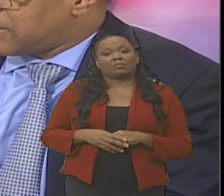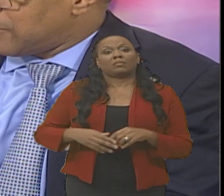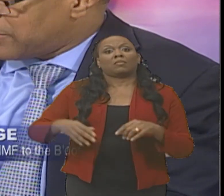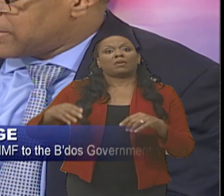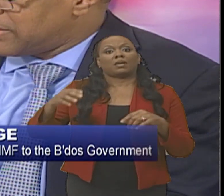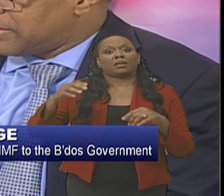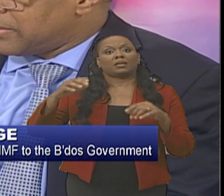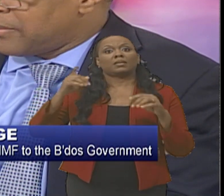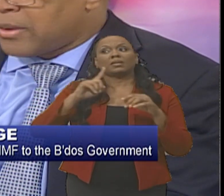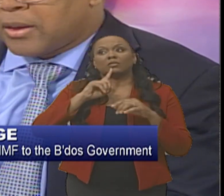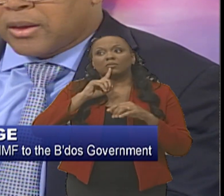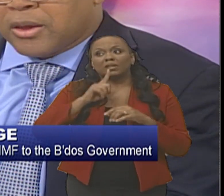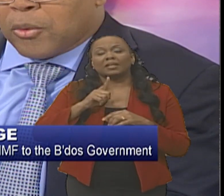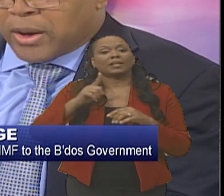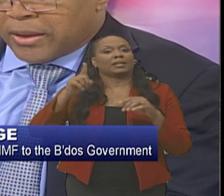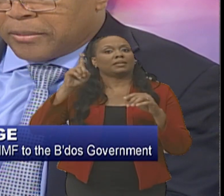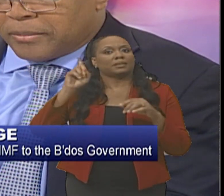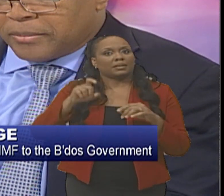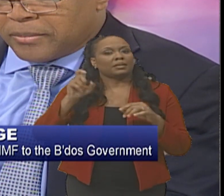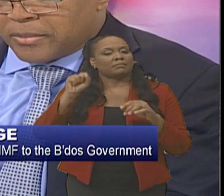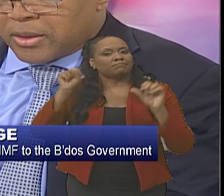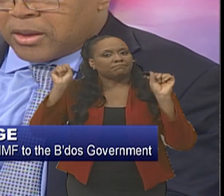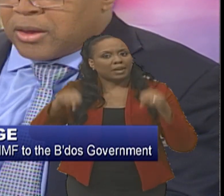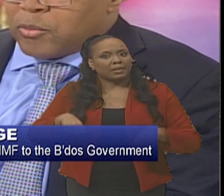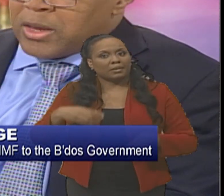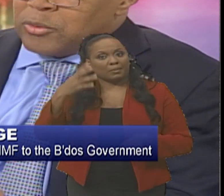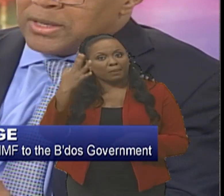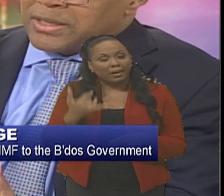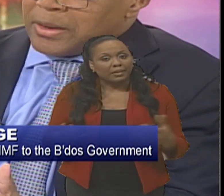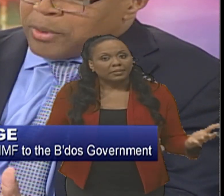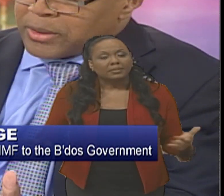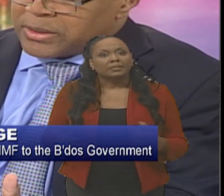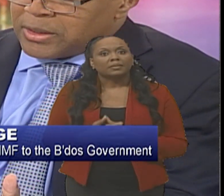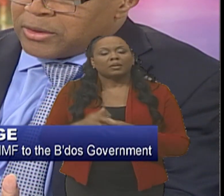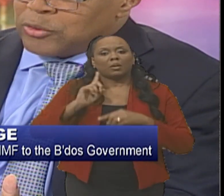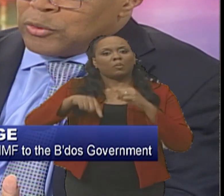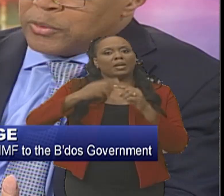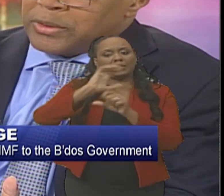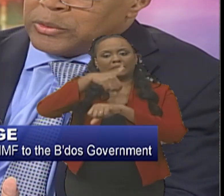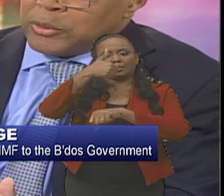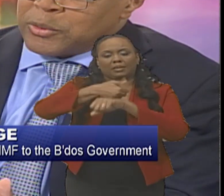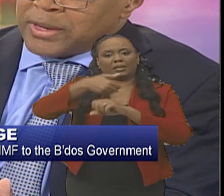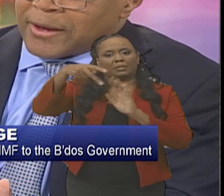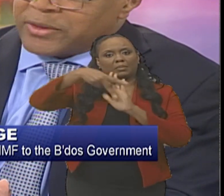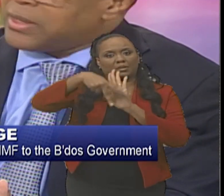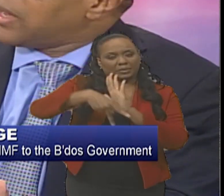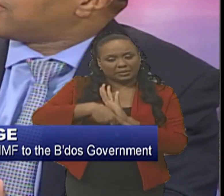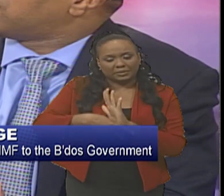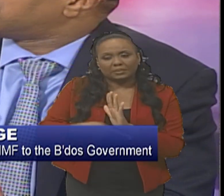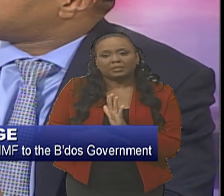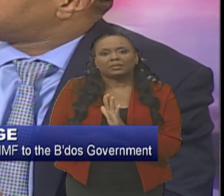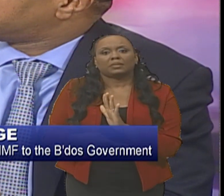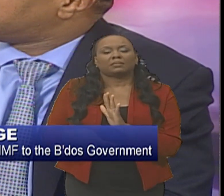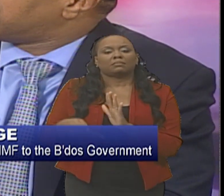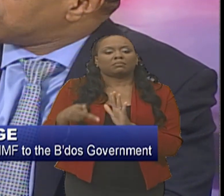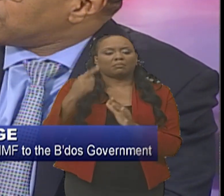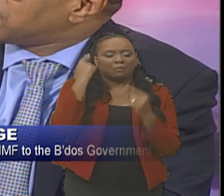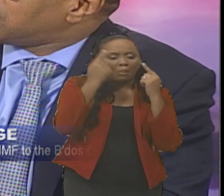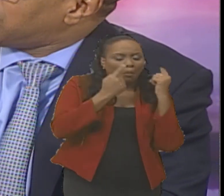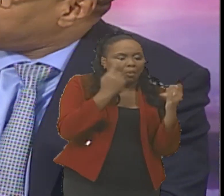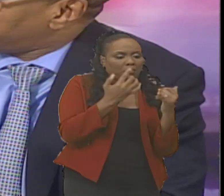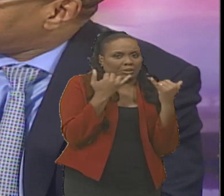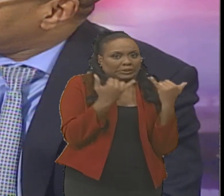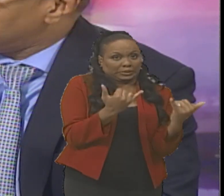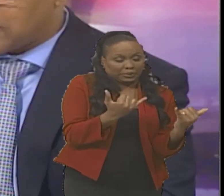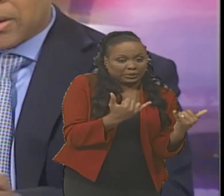appropriate, necessary policies. Okay. Why? When you design policy, you don't only have to take in consideration the current